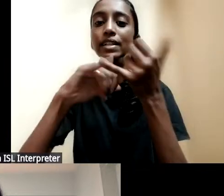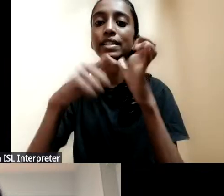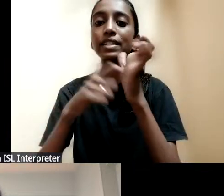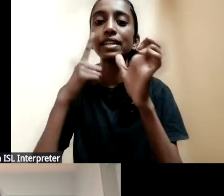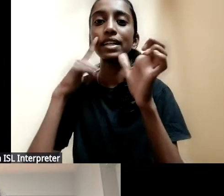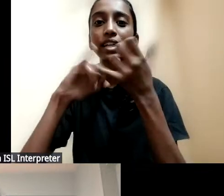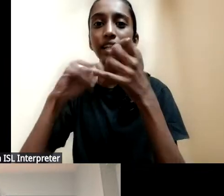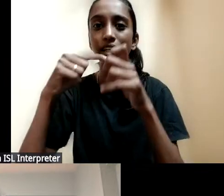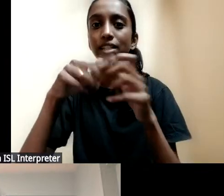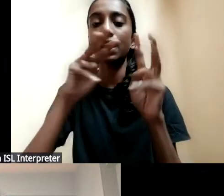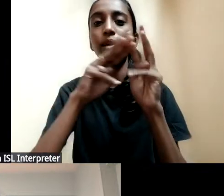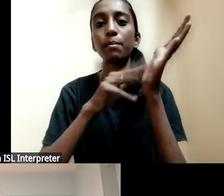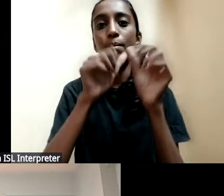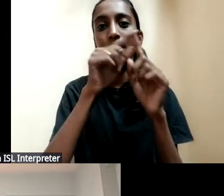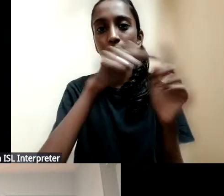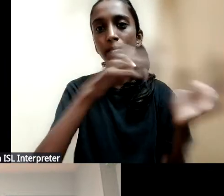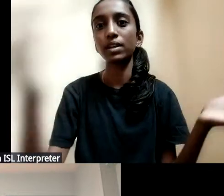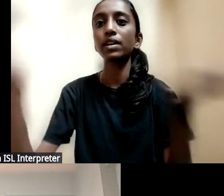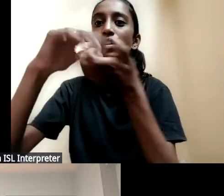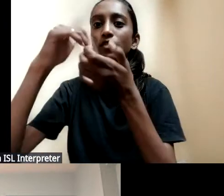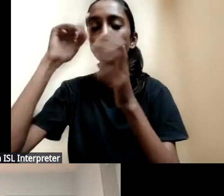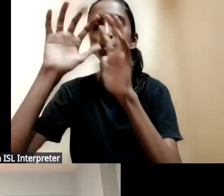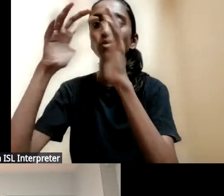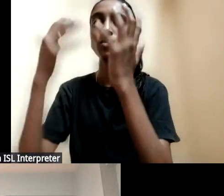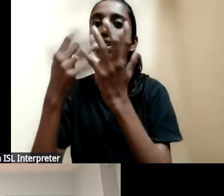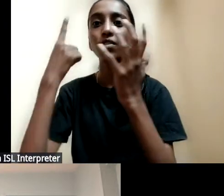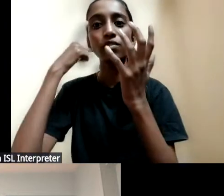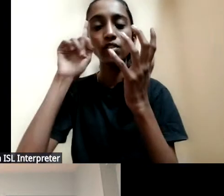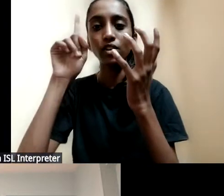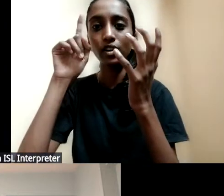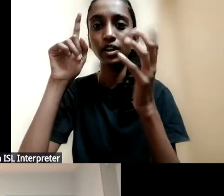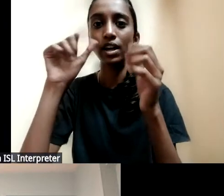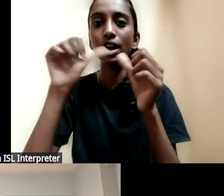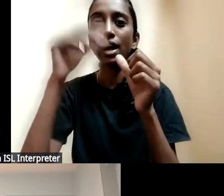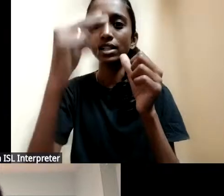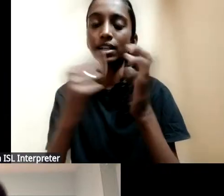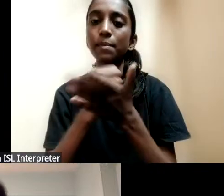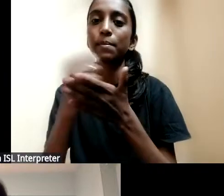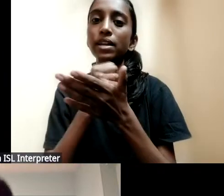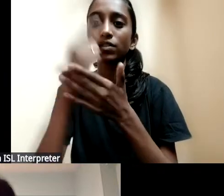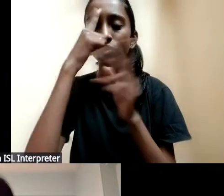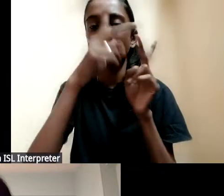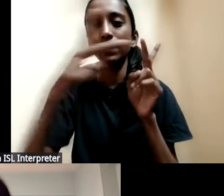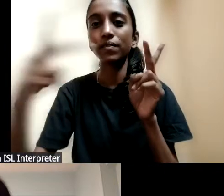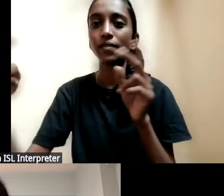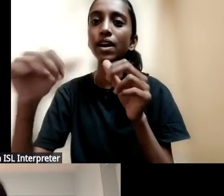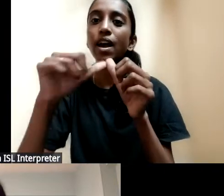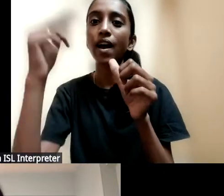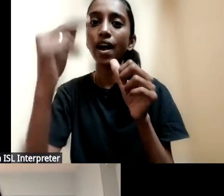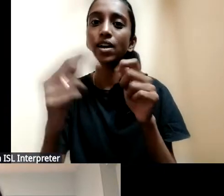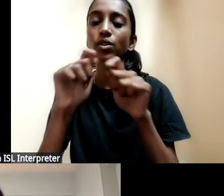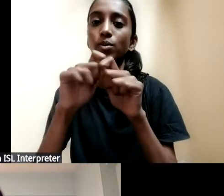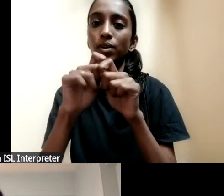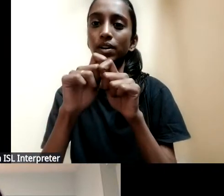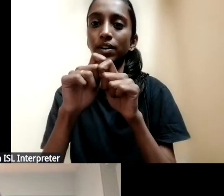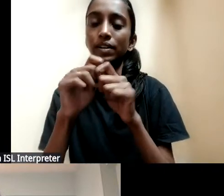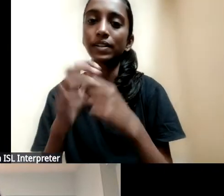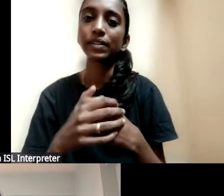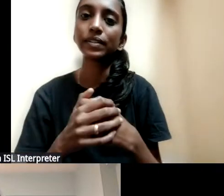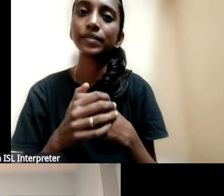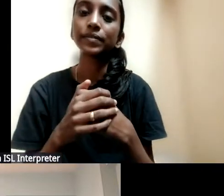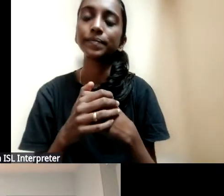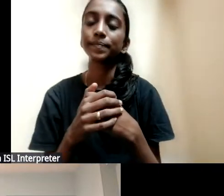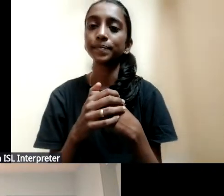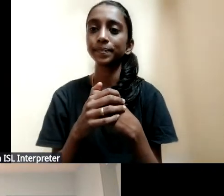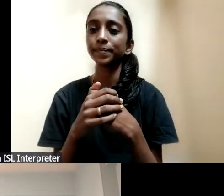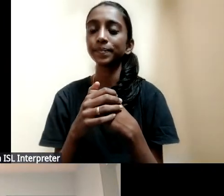with museums around the world to explore stylistic and artistic practices of different artworks which exist in these spaces. How are